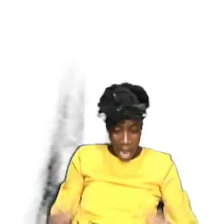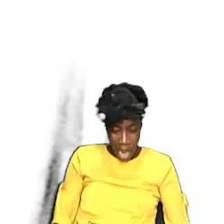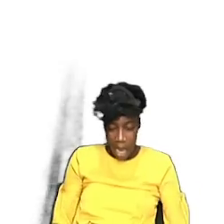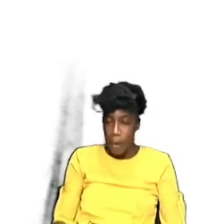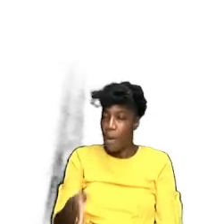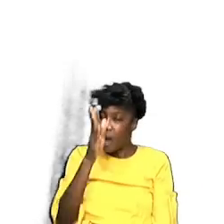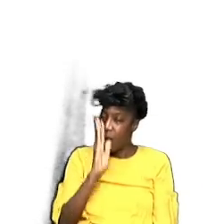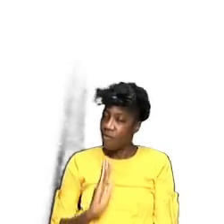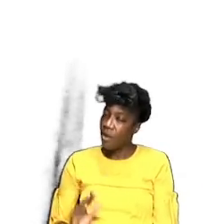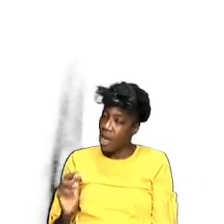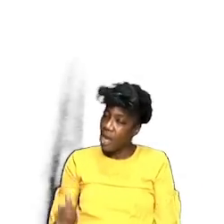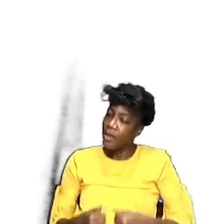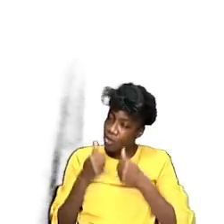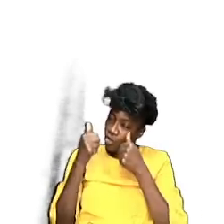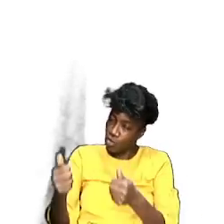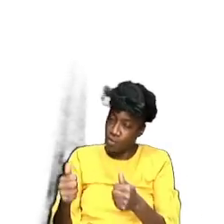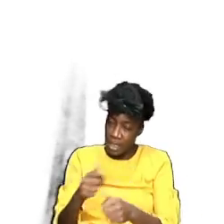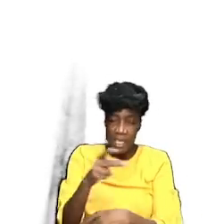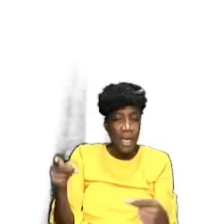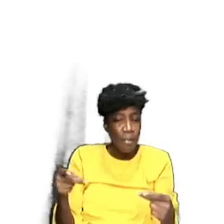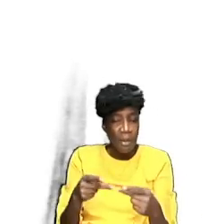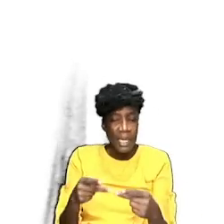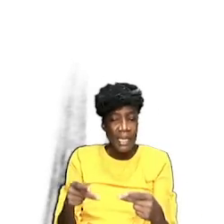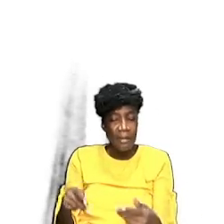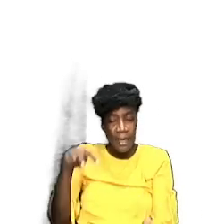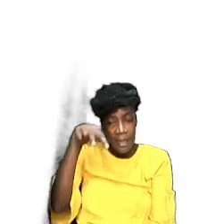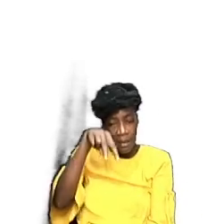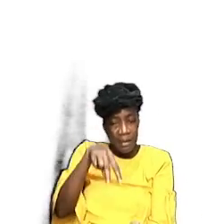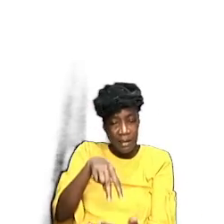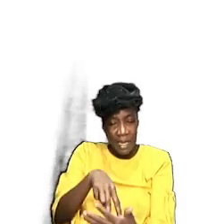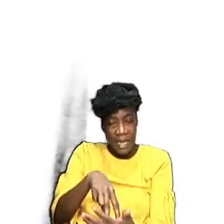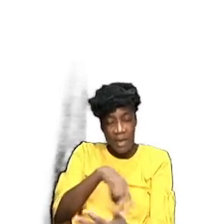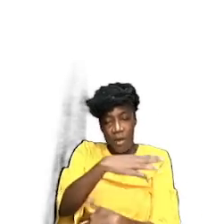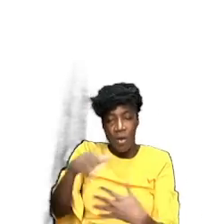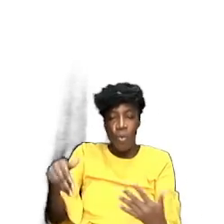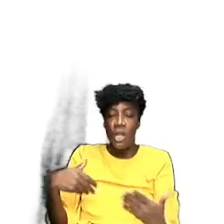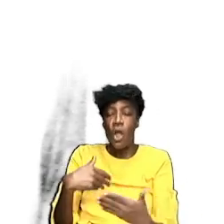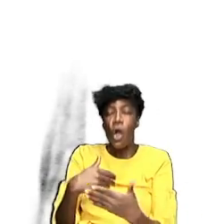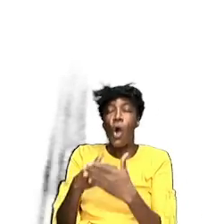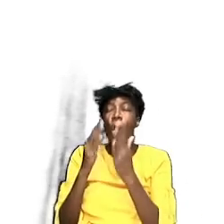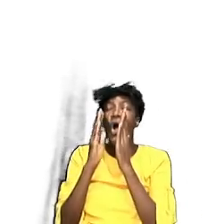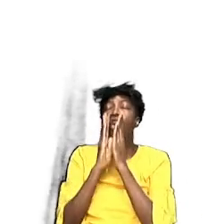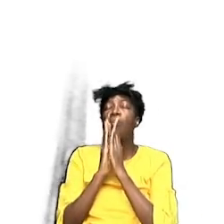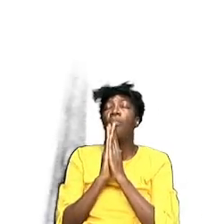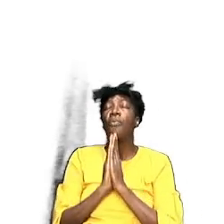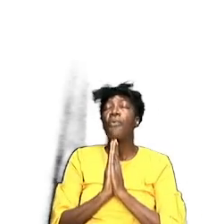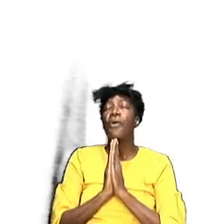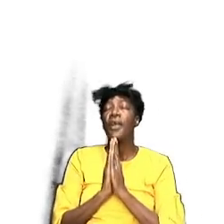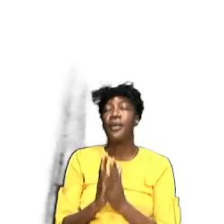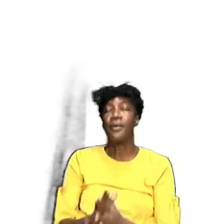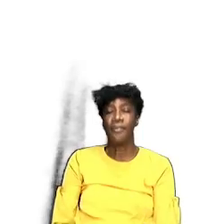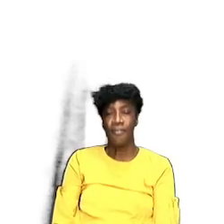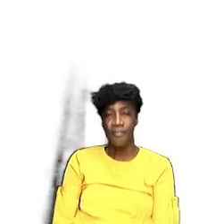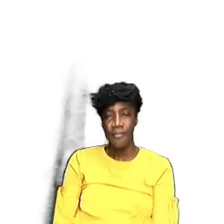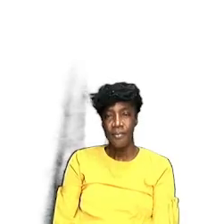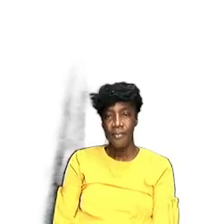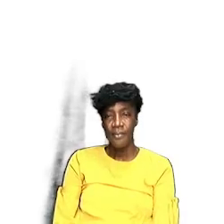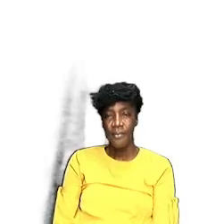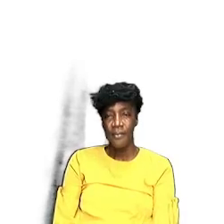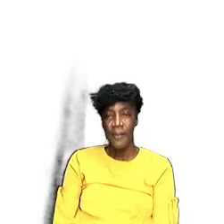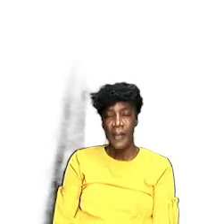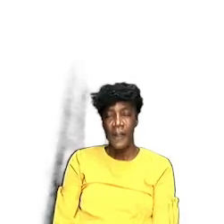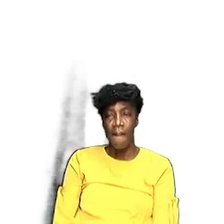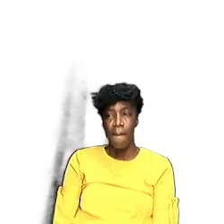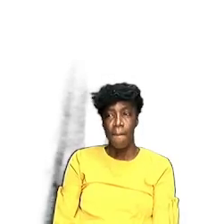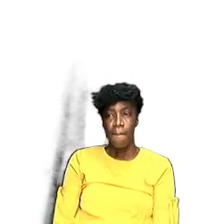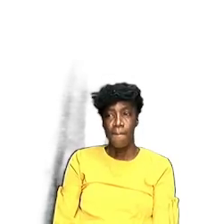our position to stand with all prayer. Praise God. So that's a big overcap. When you